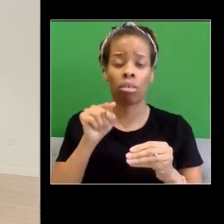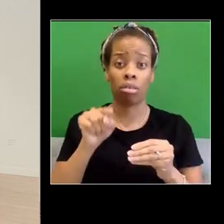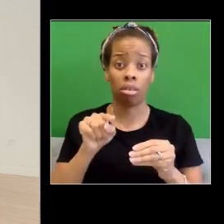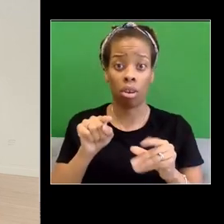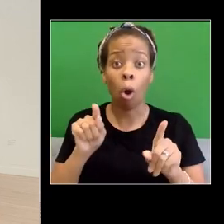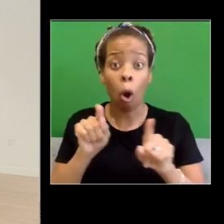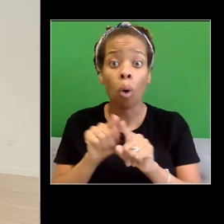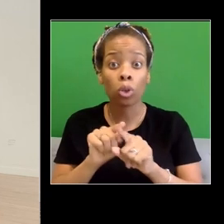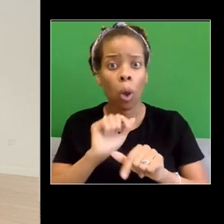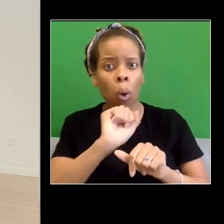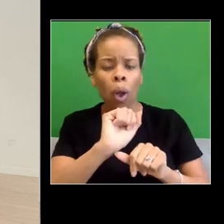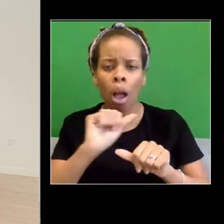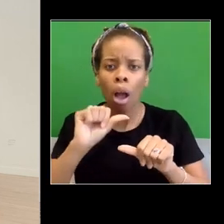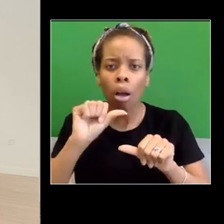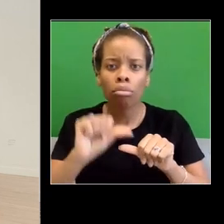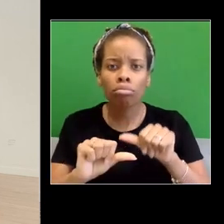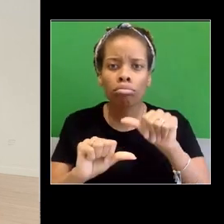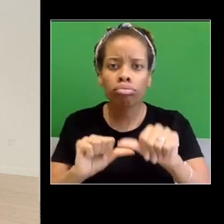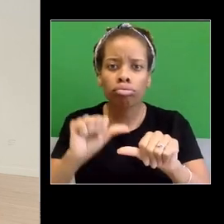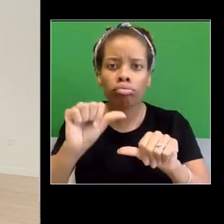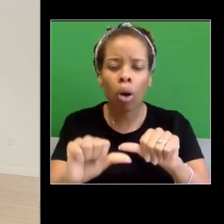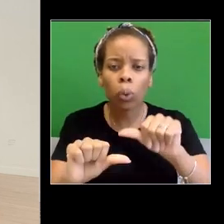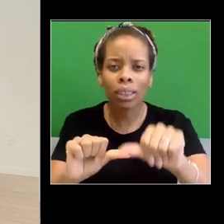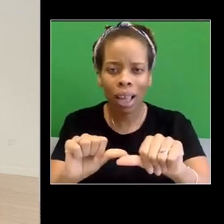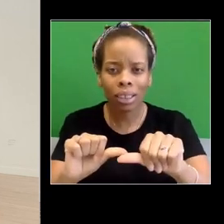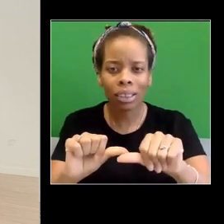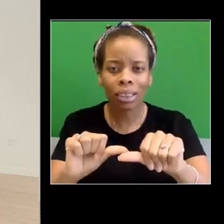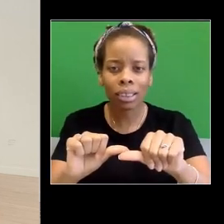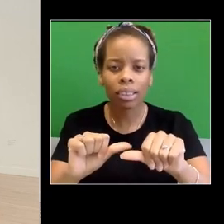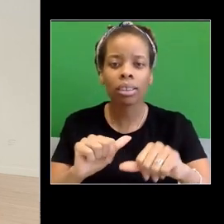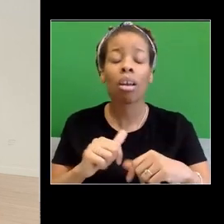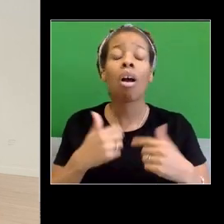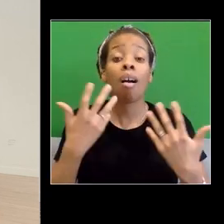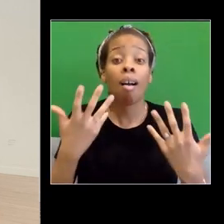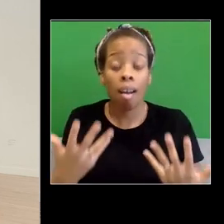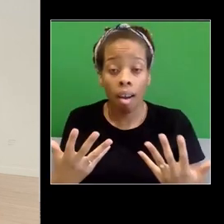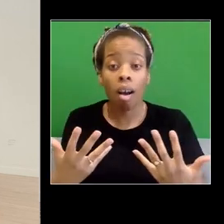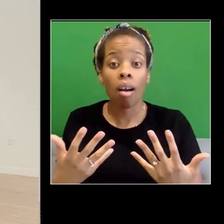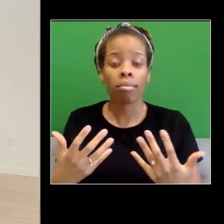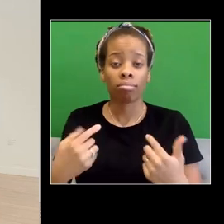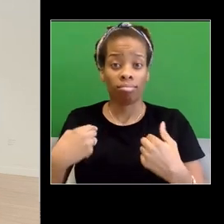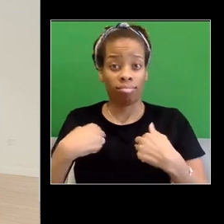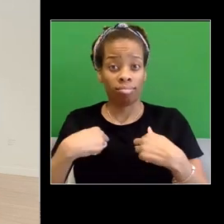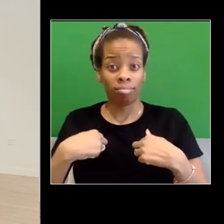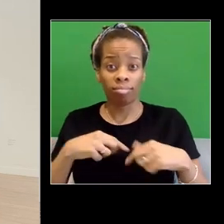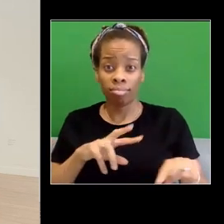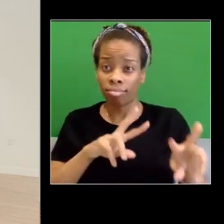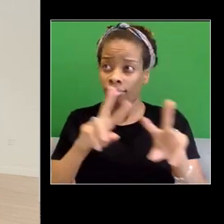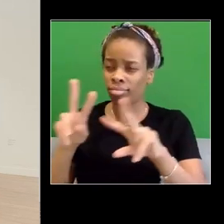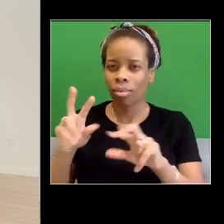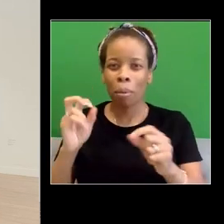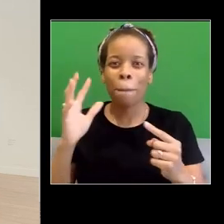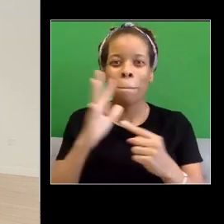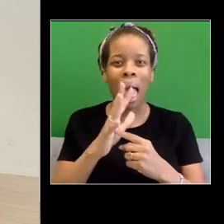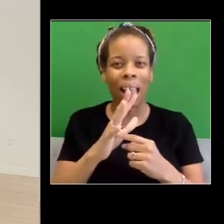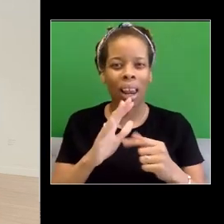process mm-hmm. shifts in your work, mm-hmm. along with what seem to be the anchors of